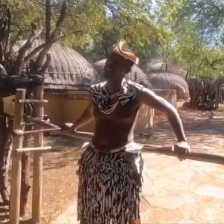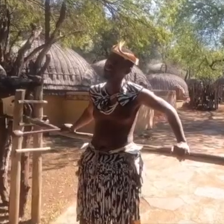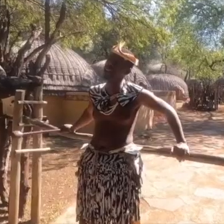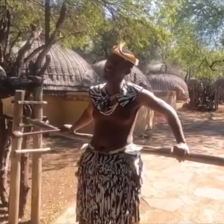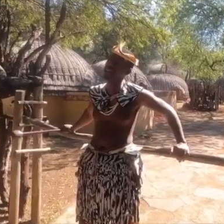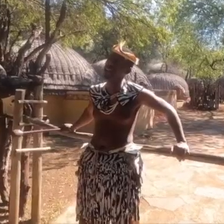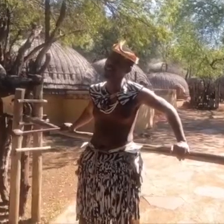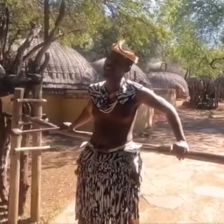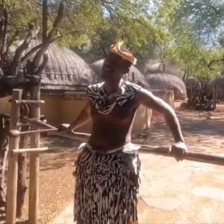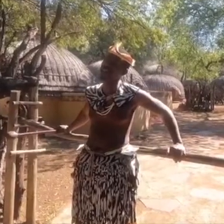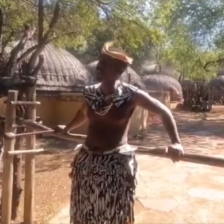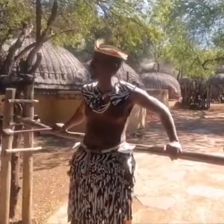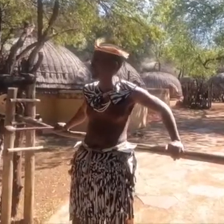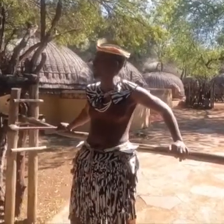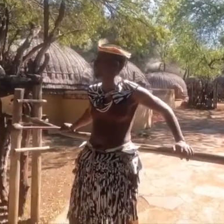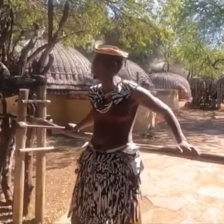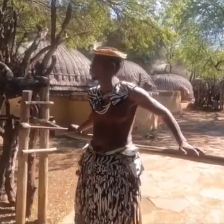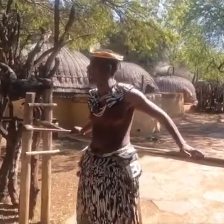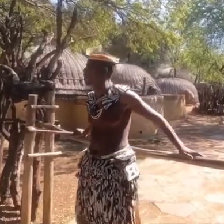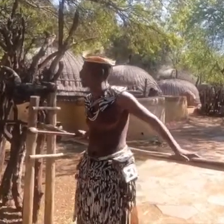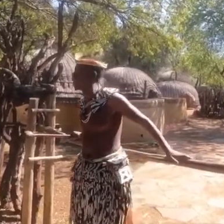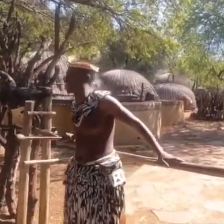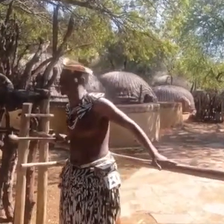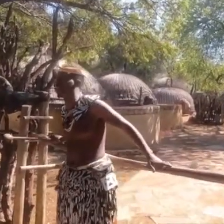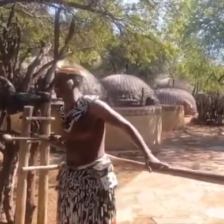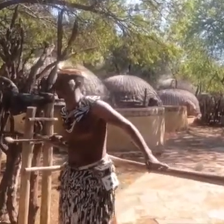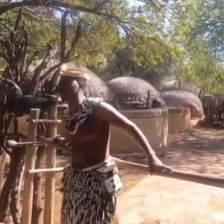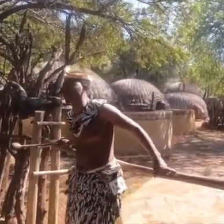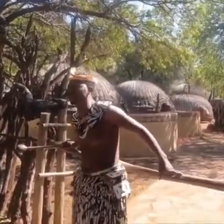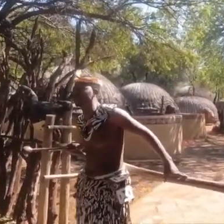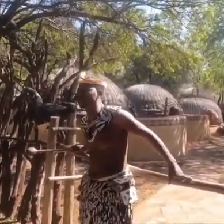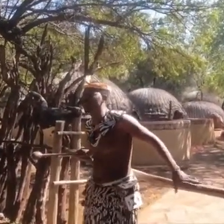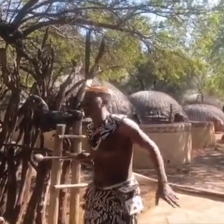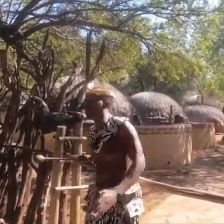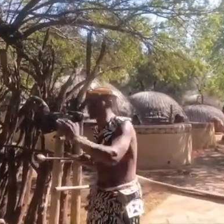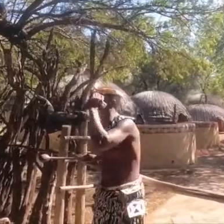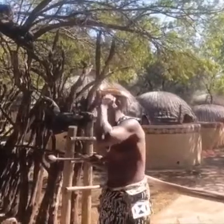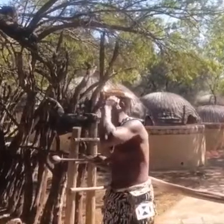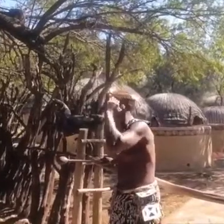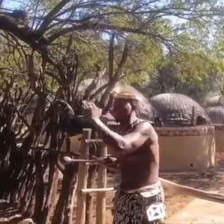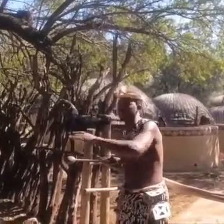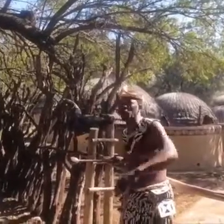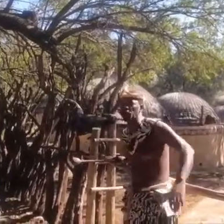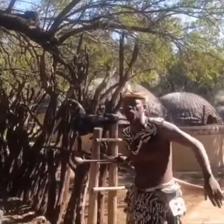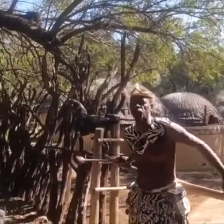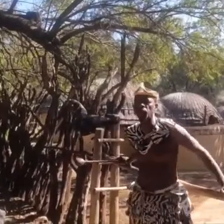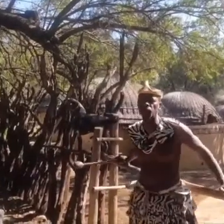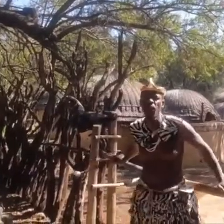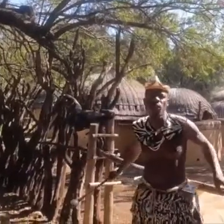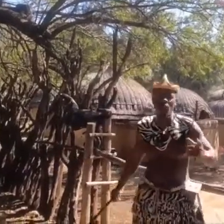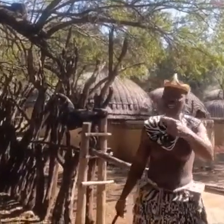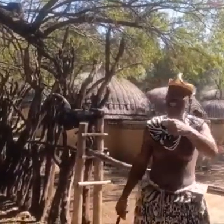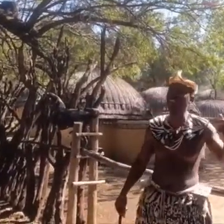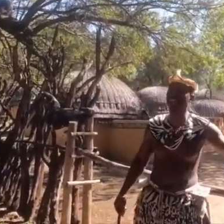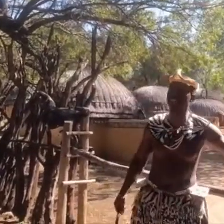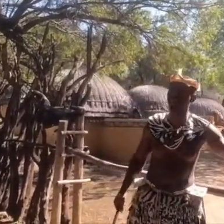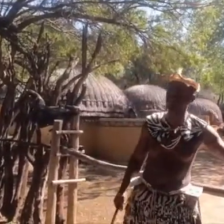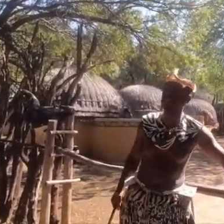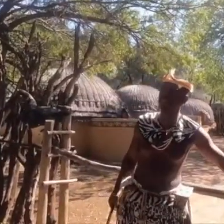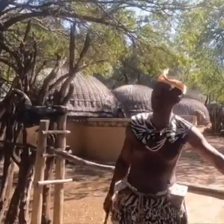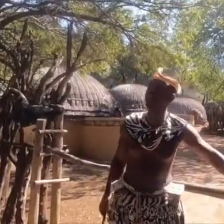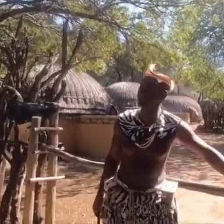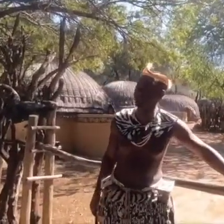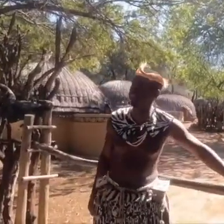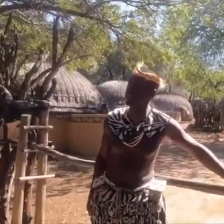Why? It's because the Zulus, they like fighting too much, huh? Very, very aggressive people. You enter inside